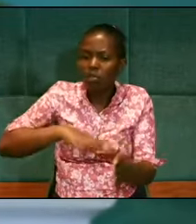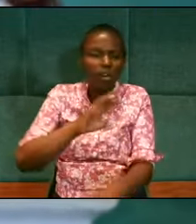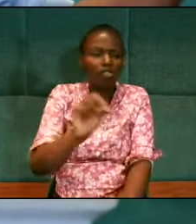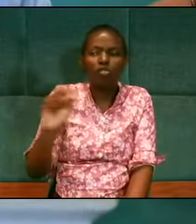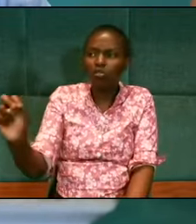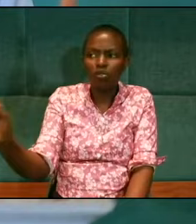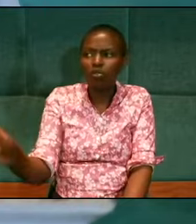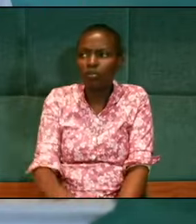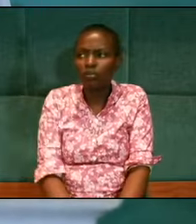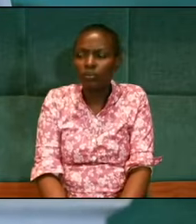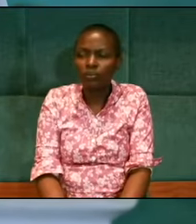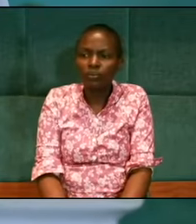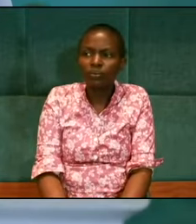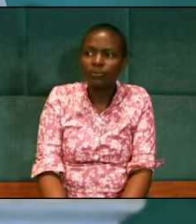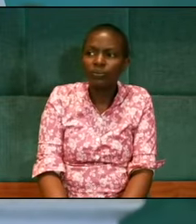wearing the Maasai cloth.